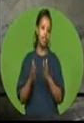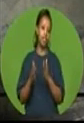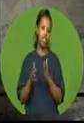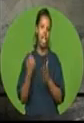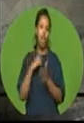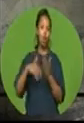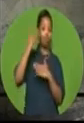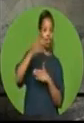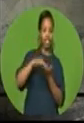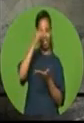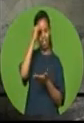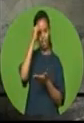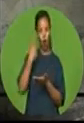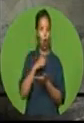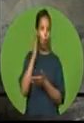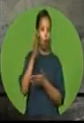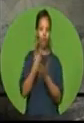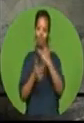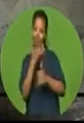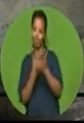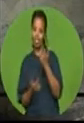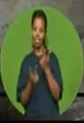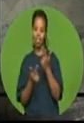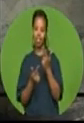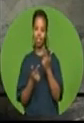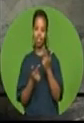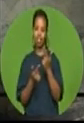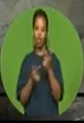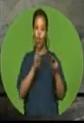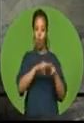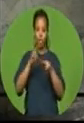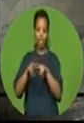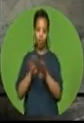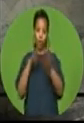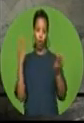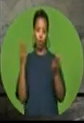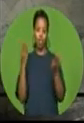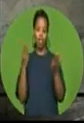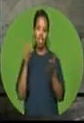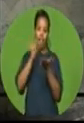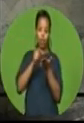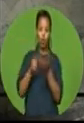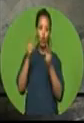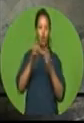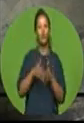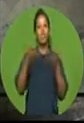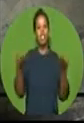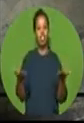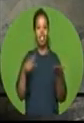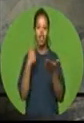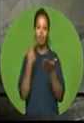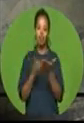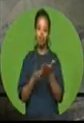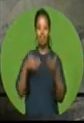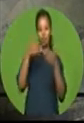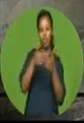Students, in our next lesson, we will discuss posting the opening entry to the ledger.